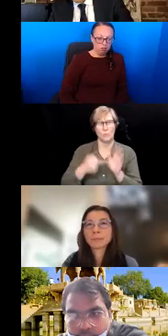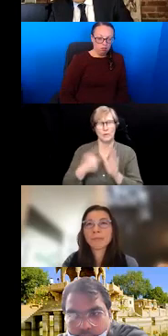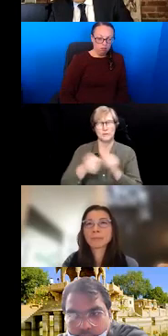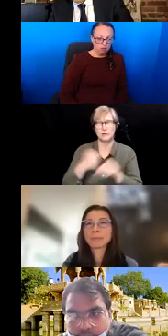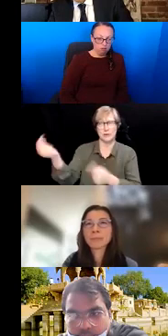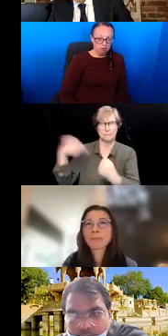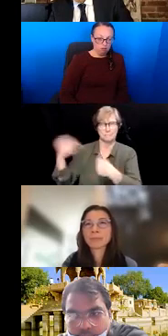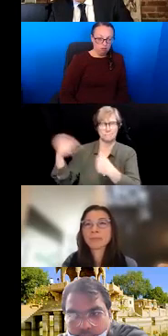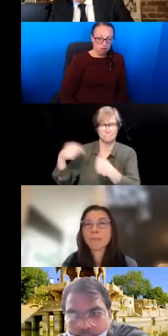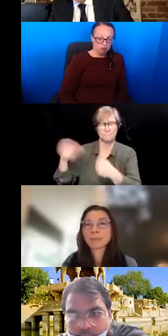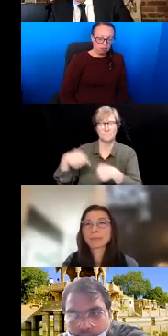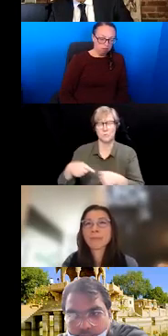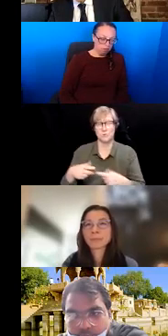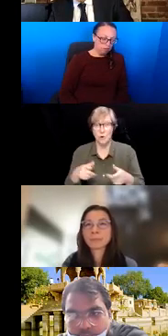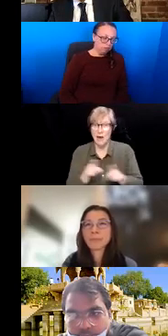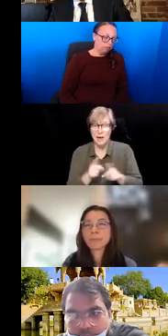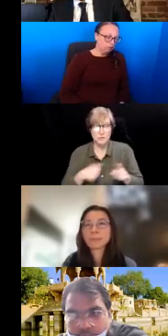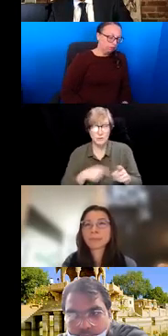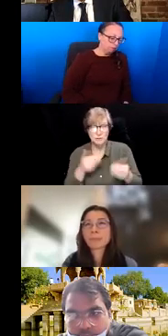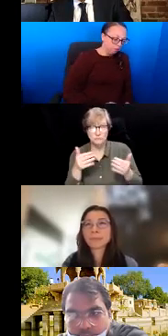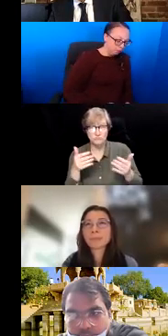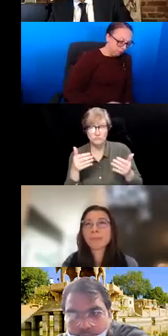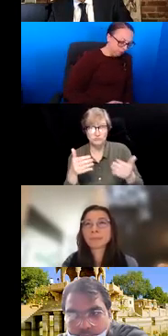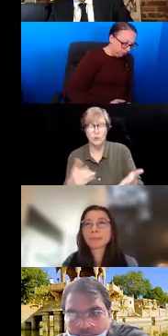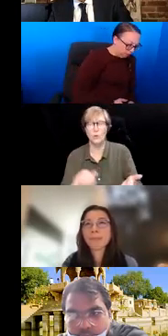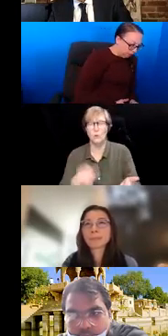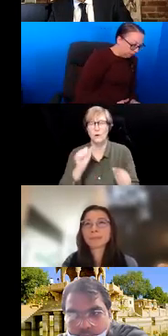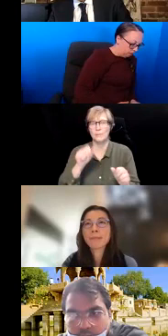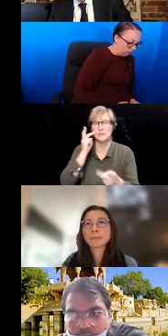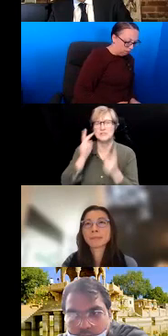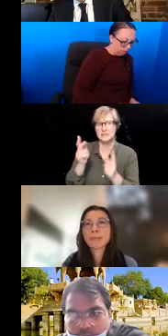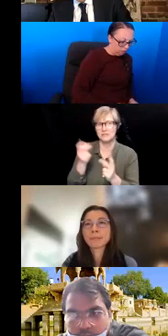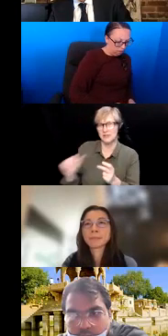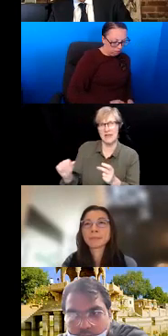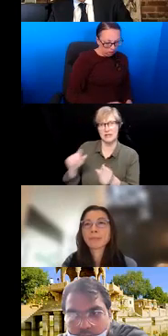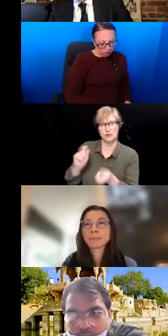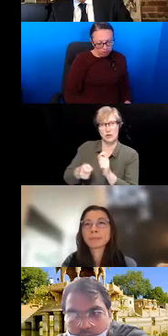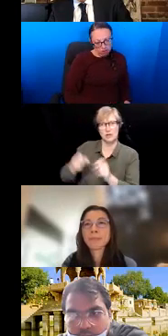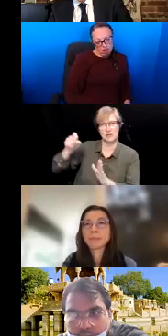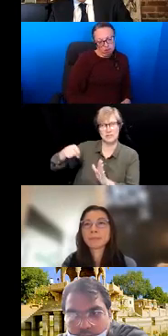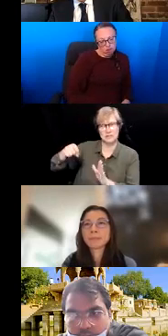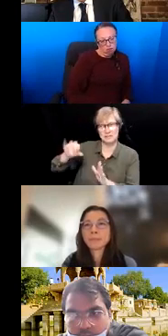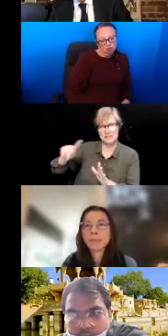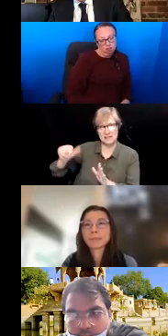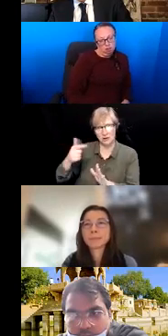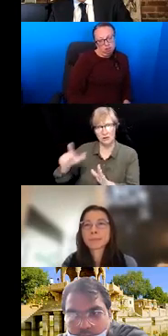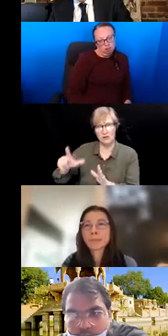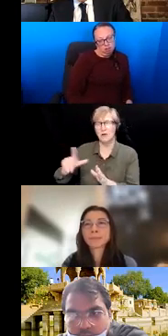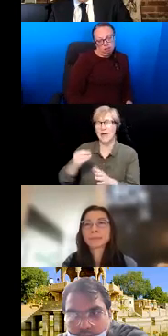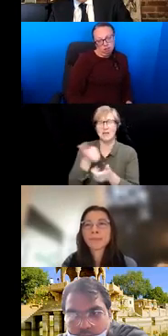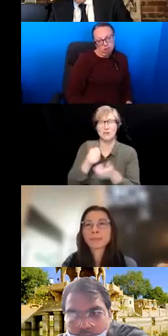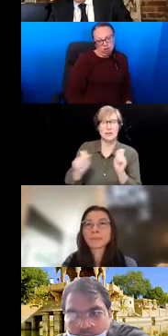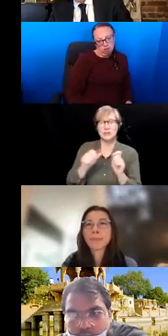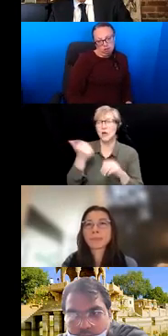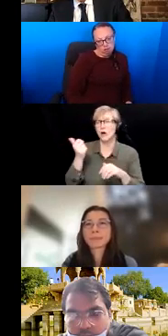be able to see whether or not we see any change in signal in measures other than language in these individuals. And